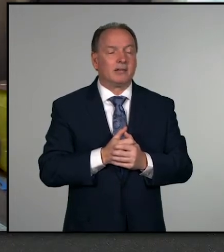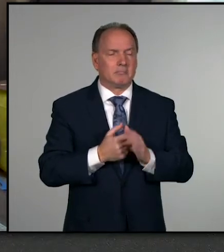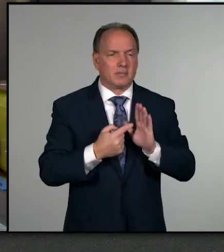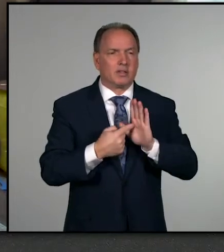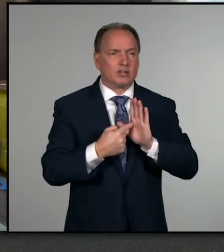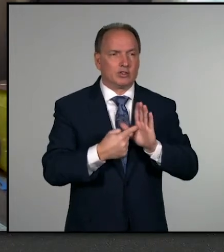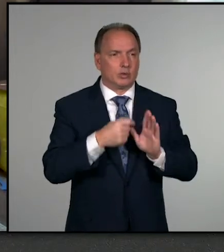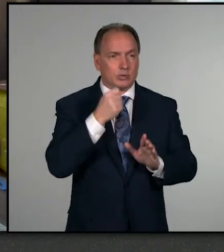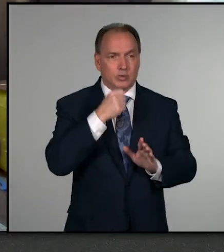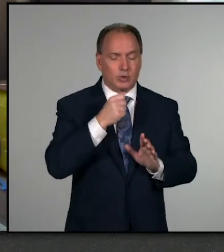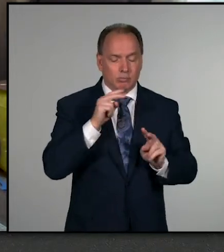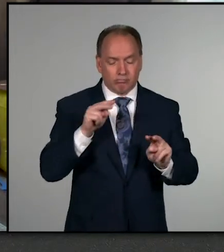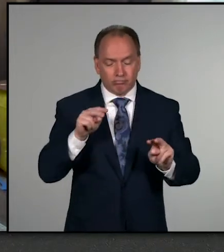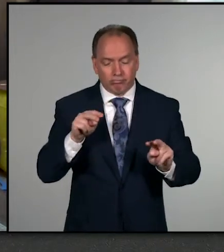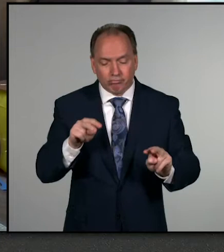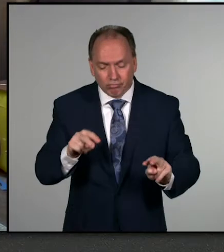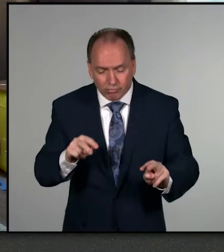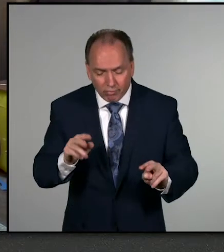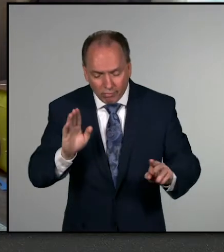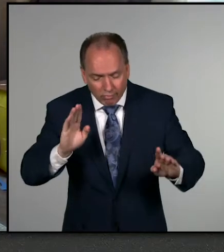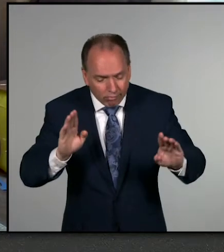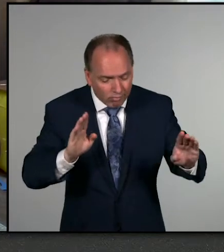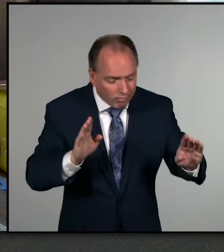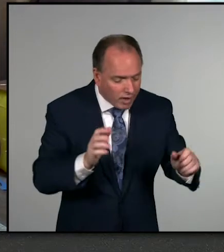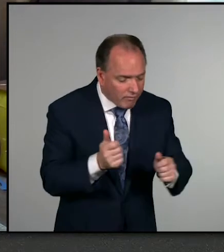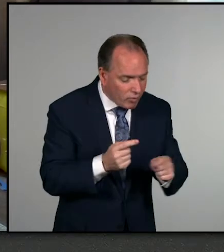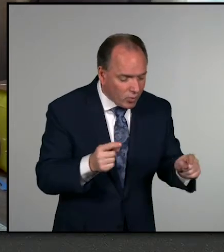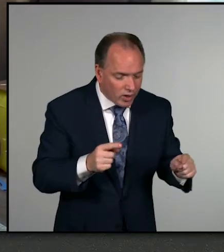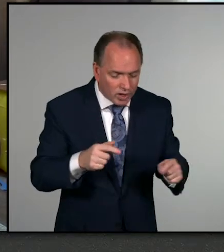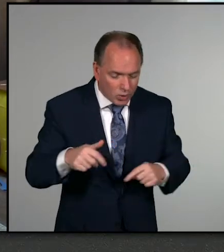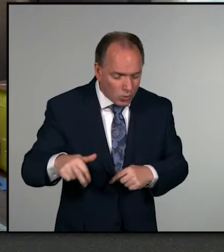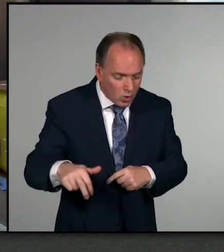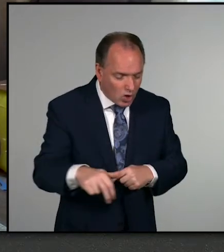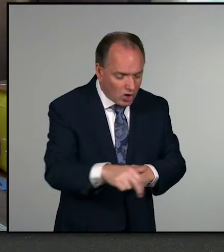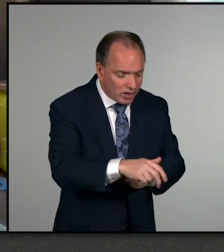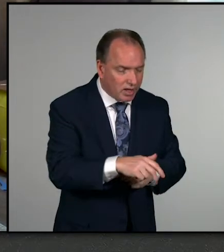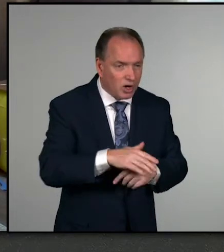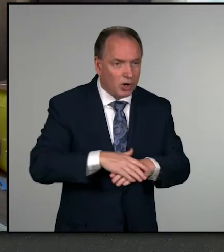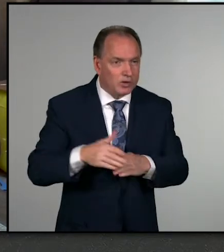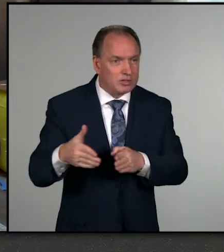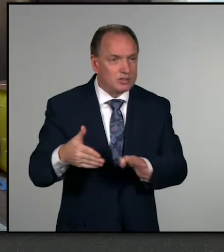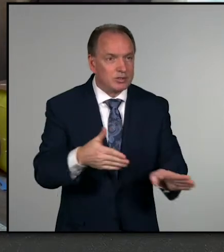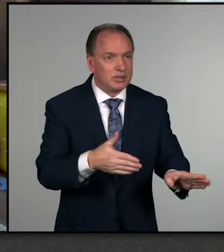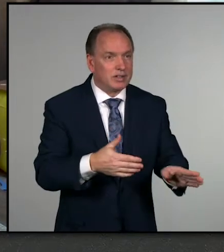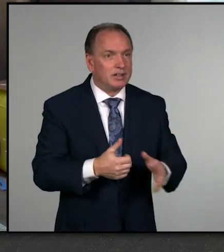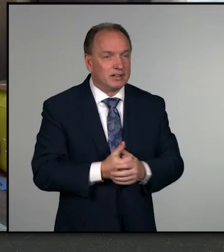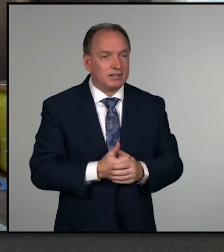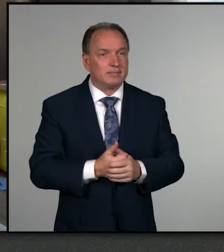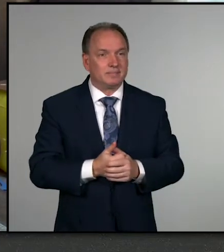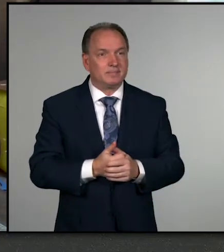And then it shows the girl looking down at everybody walking in the street.